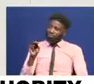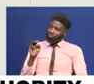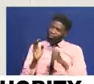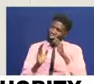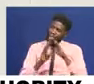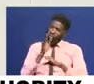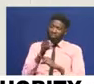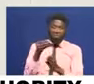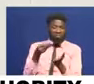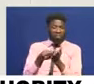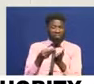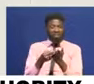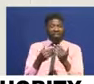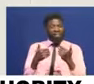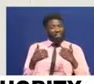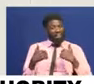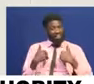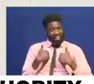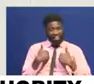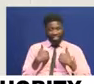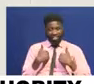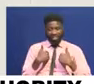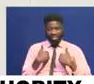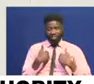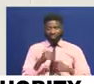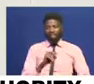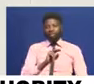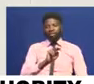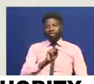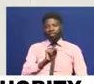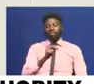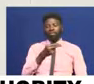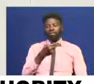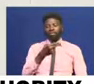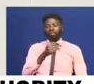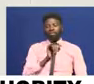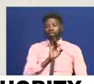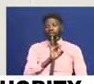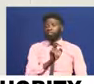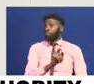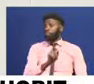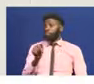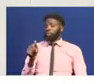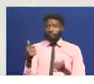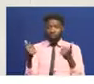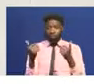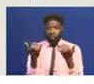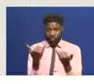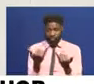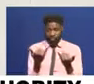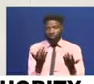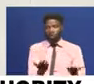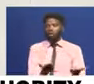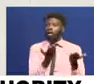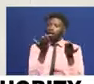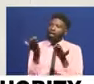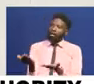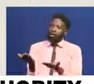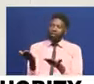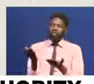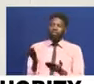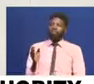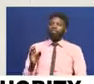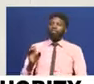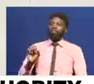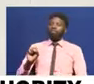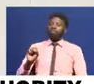now the National Health Insurance Fund, yes. now the Social Health Authority. Hmm. They have